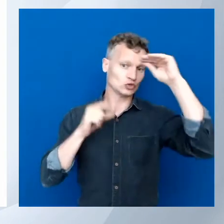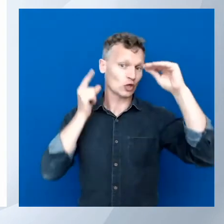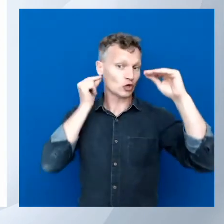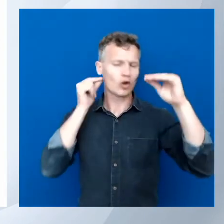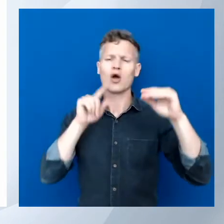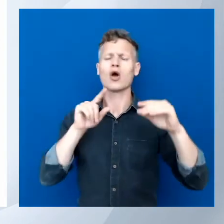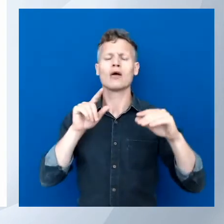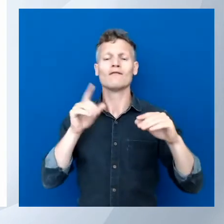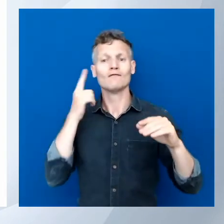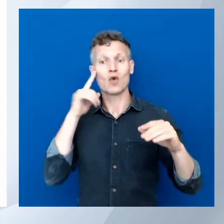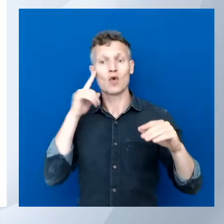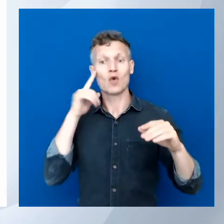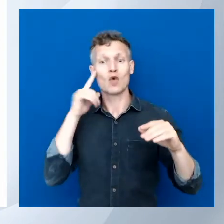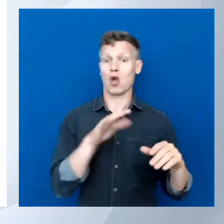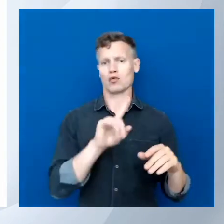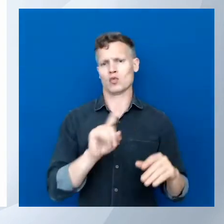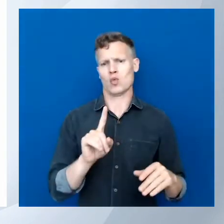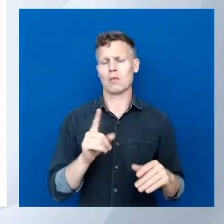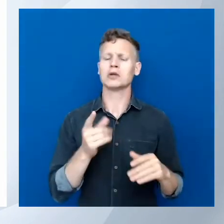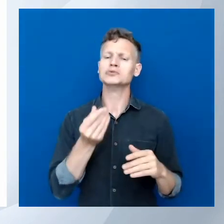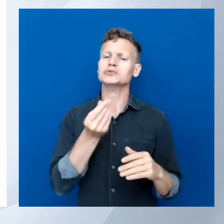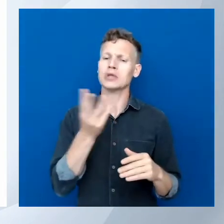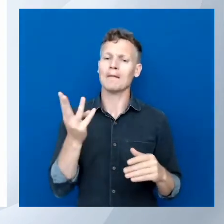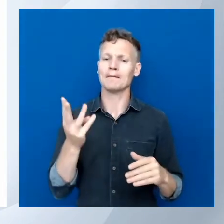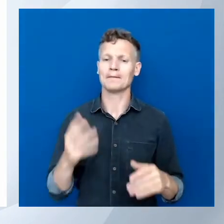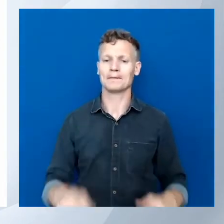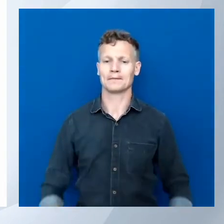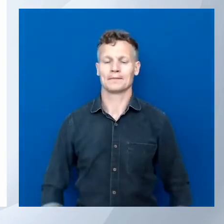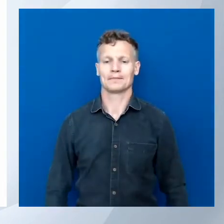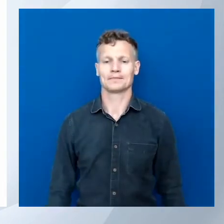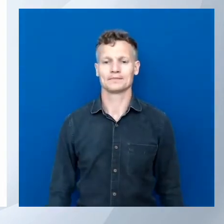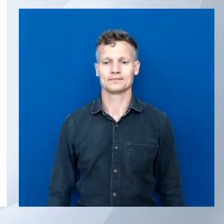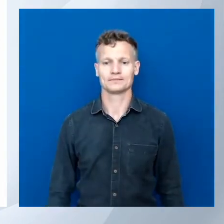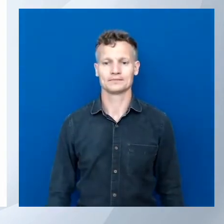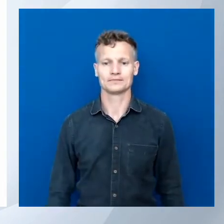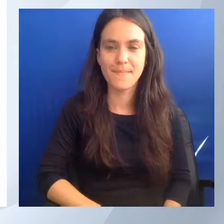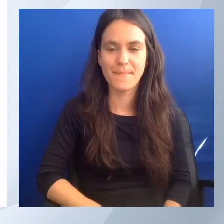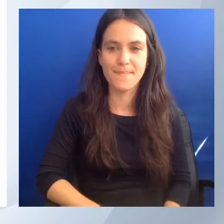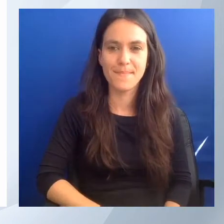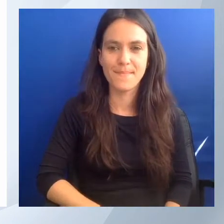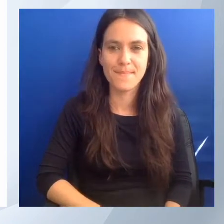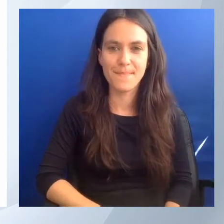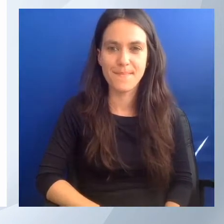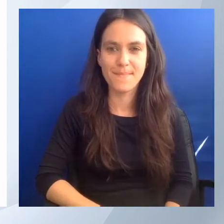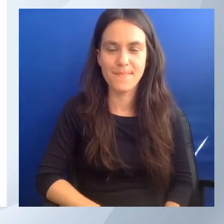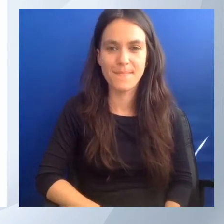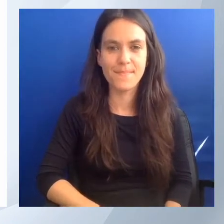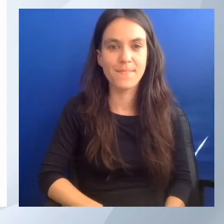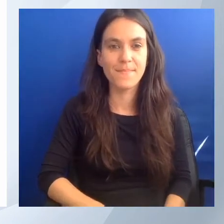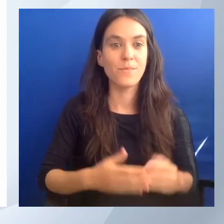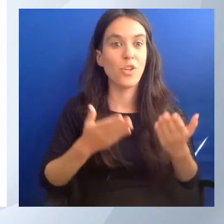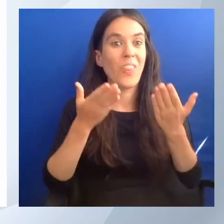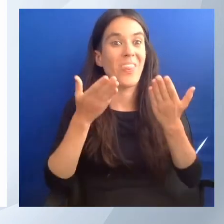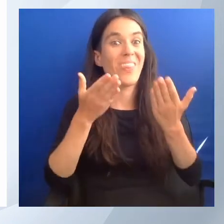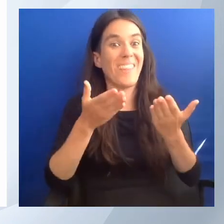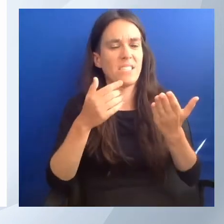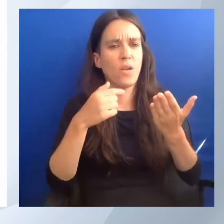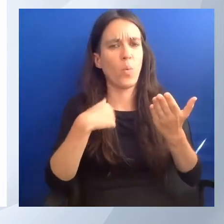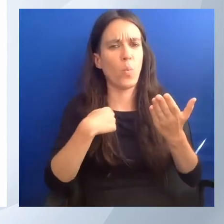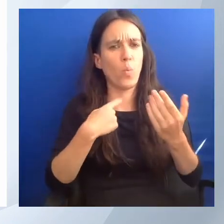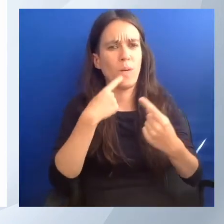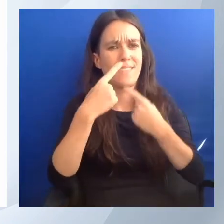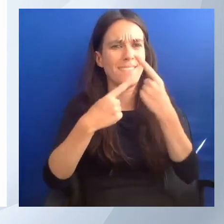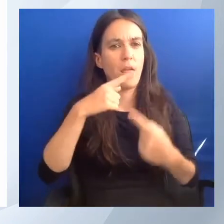part of the cases. But I think in a lot of cases. So we call these proxy